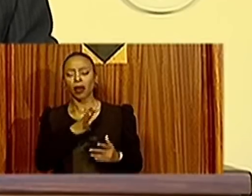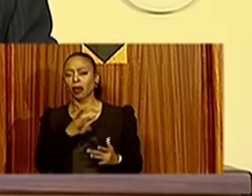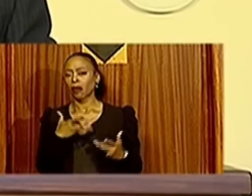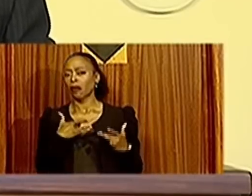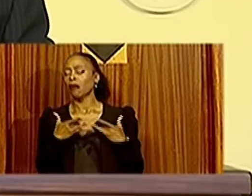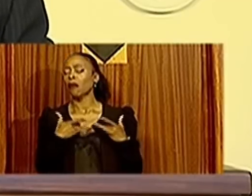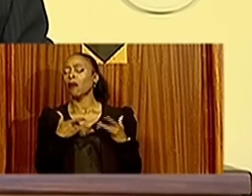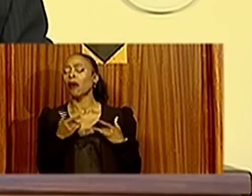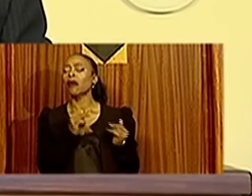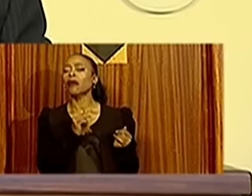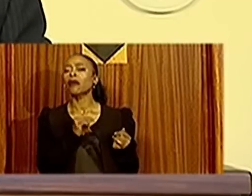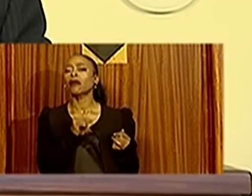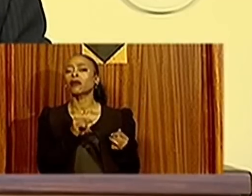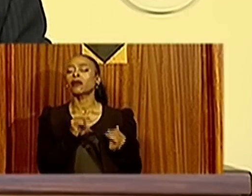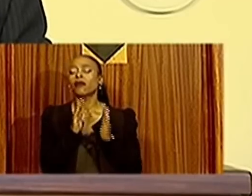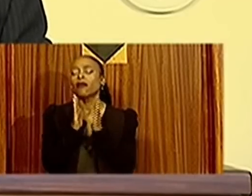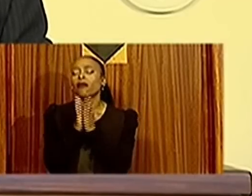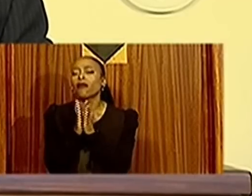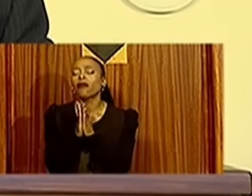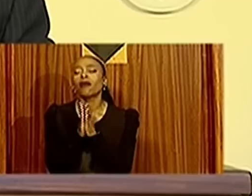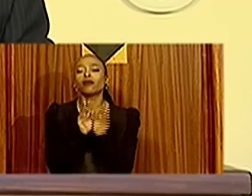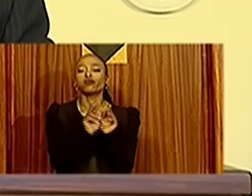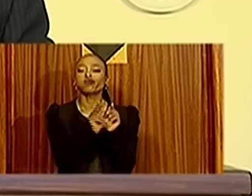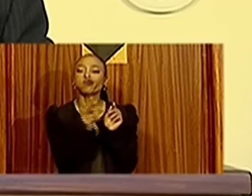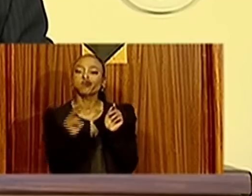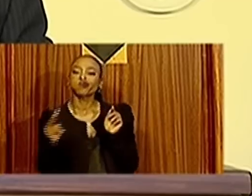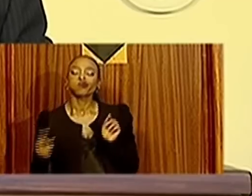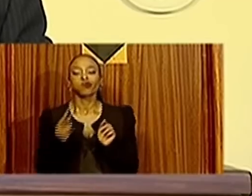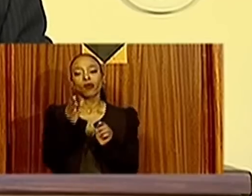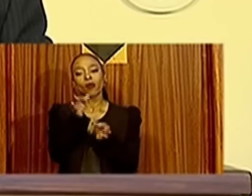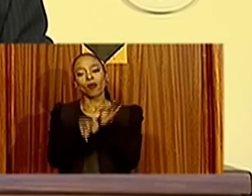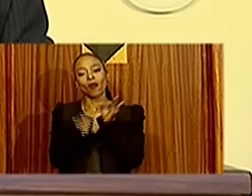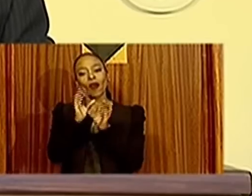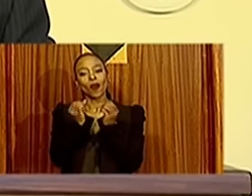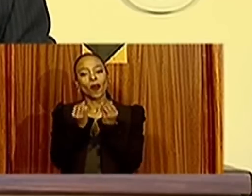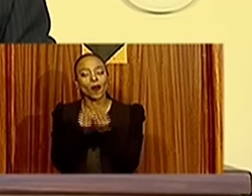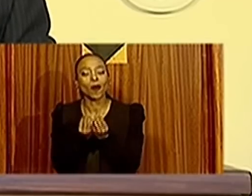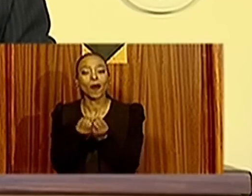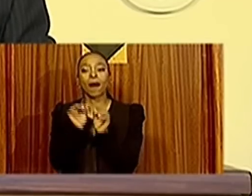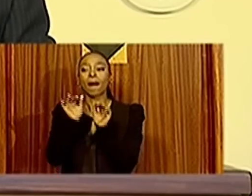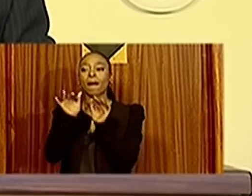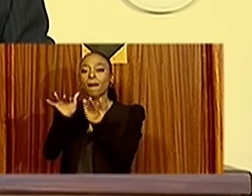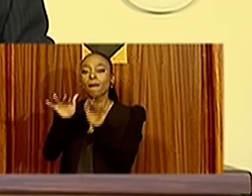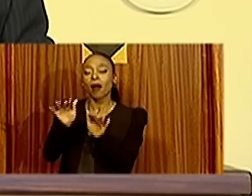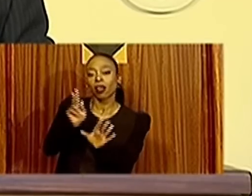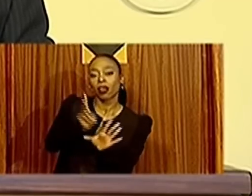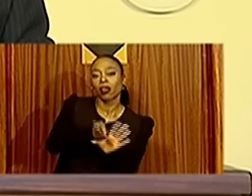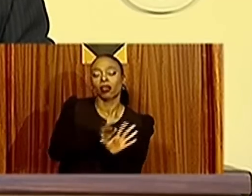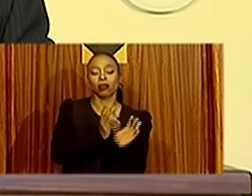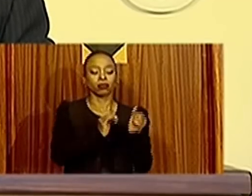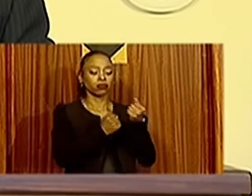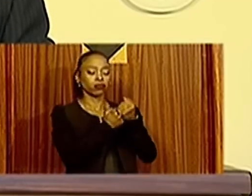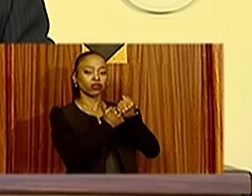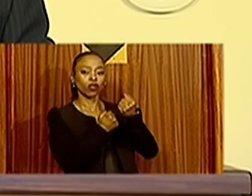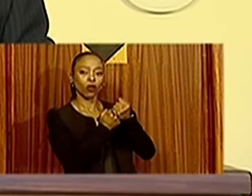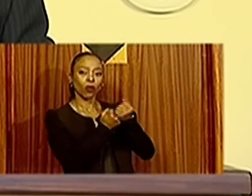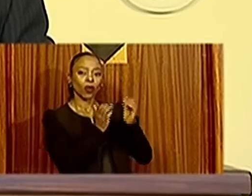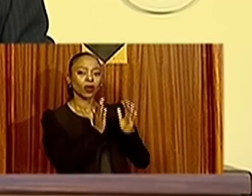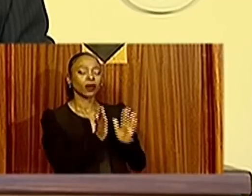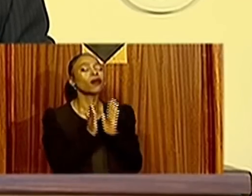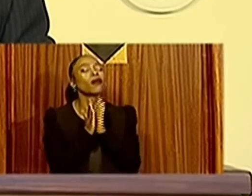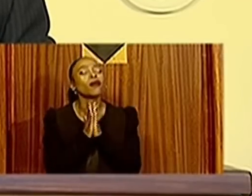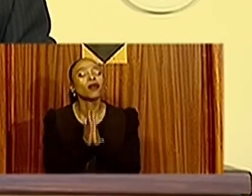again call upon all parties, all candidates, supporters, and every South African to